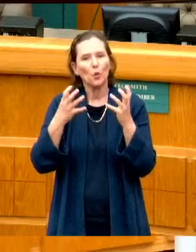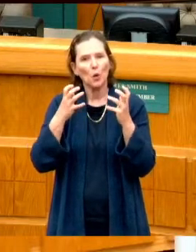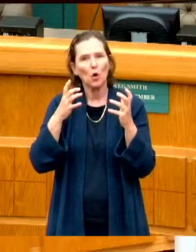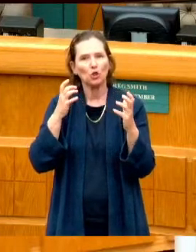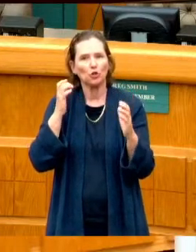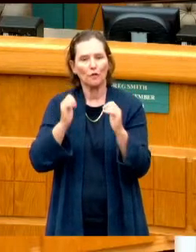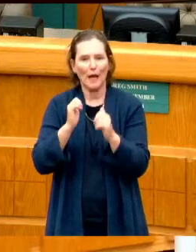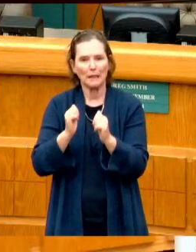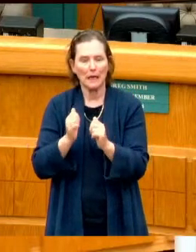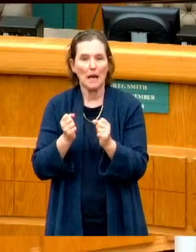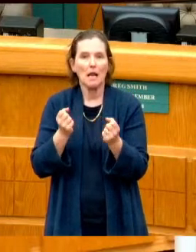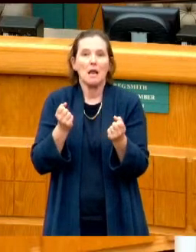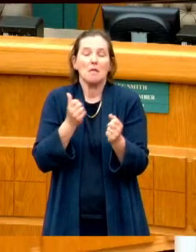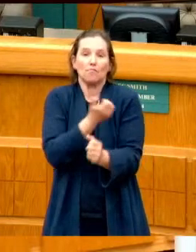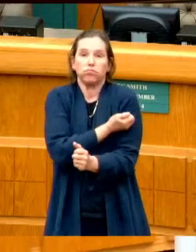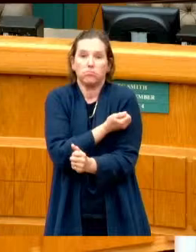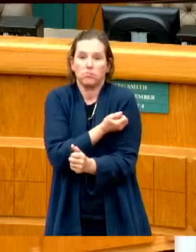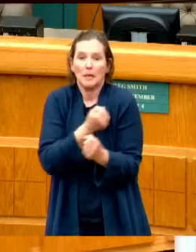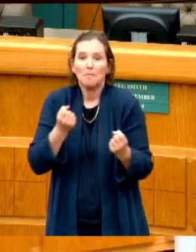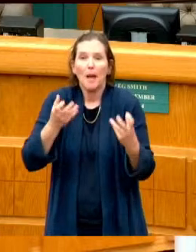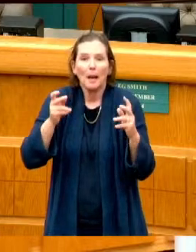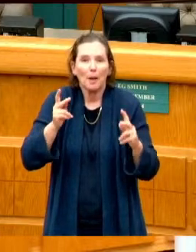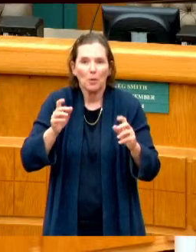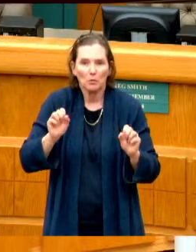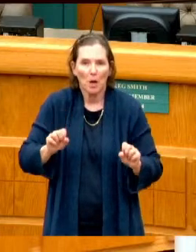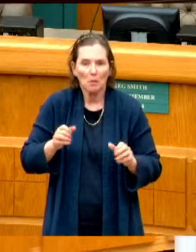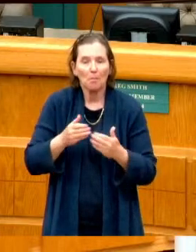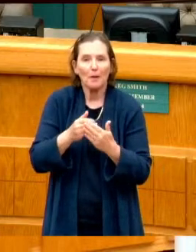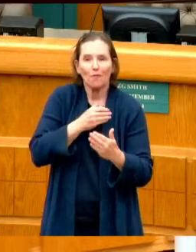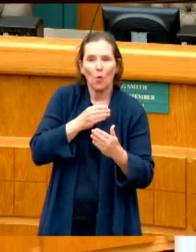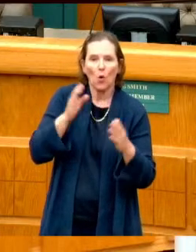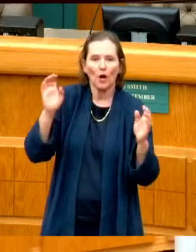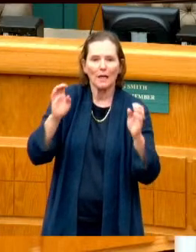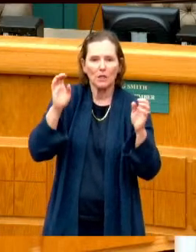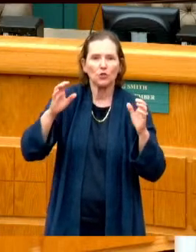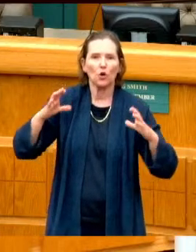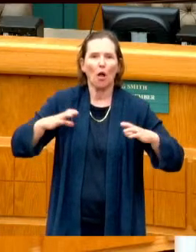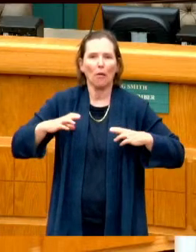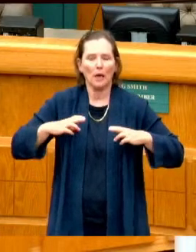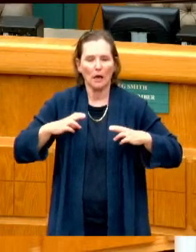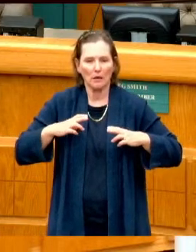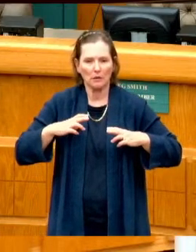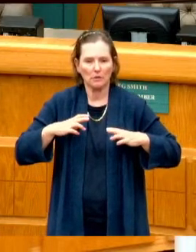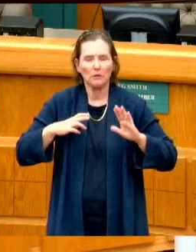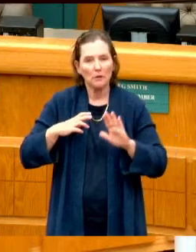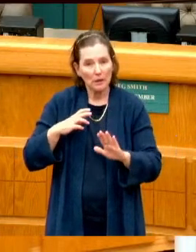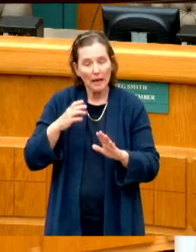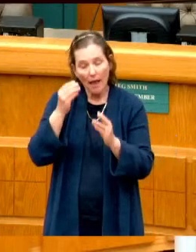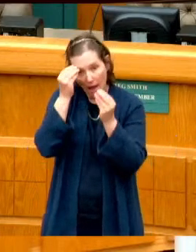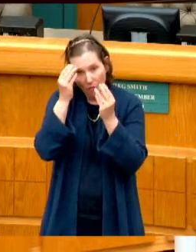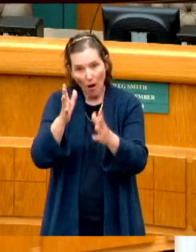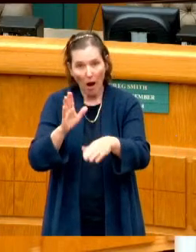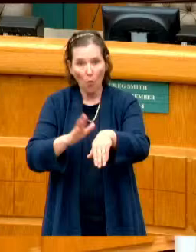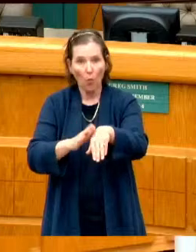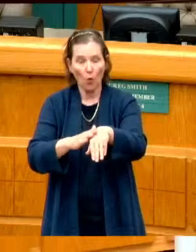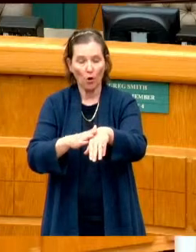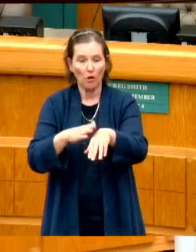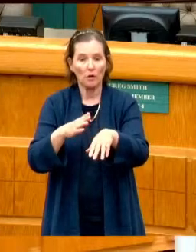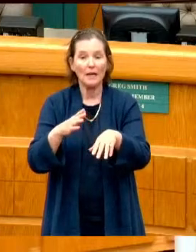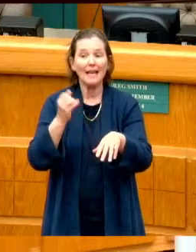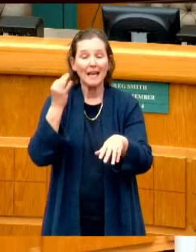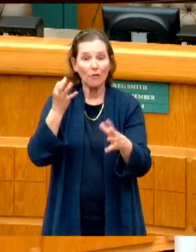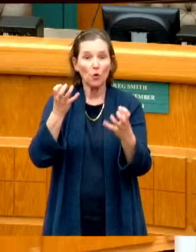As such, it's important to remind you that it's much faster if you register in advance to get vaccinated. While many